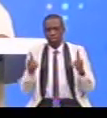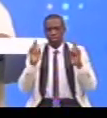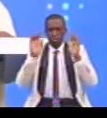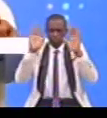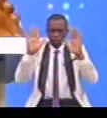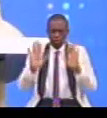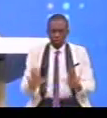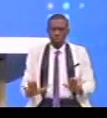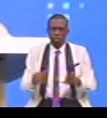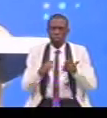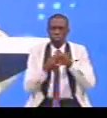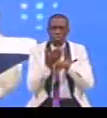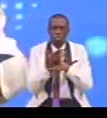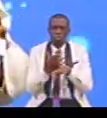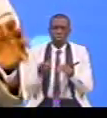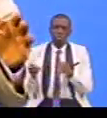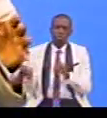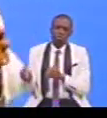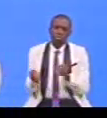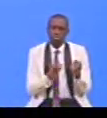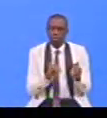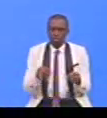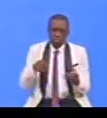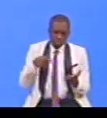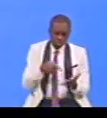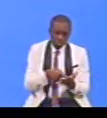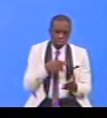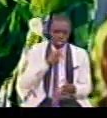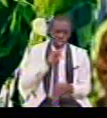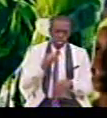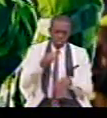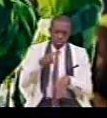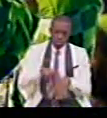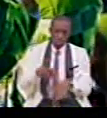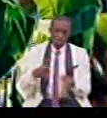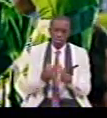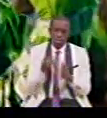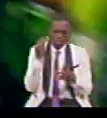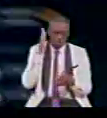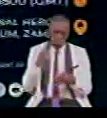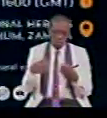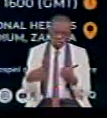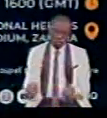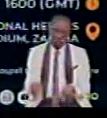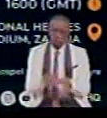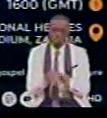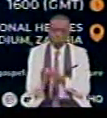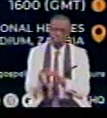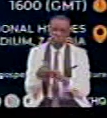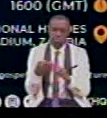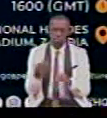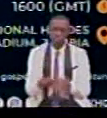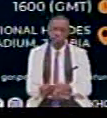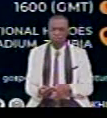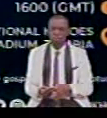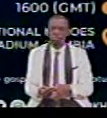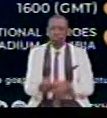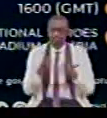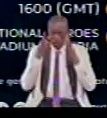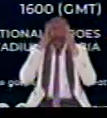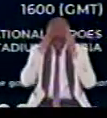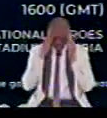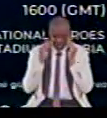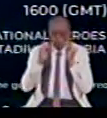whatever this is the moment it will be done experience God